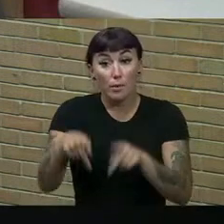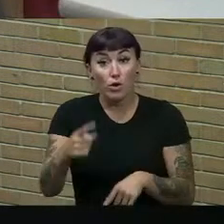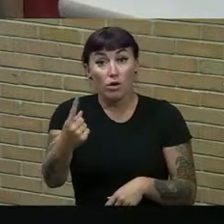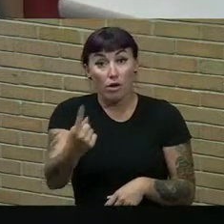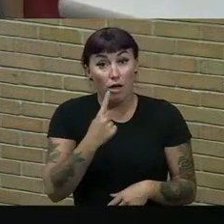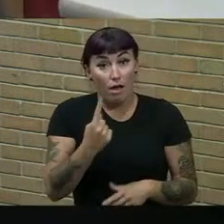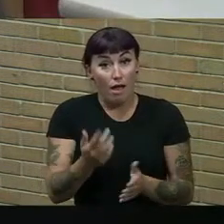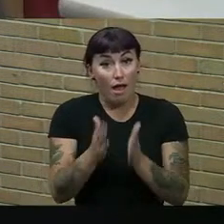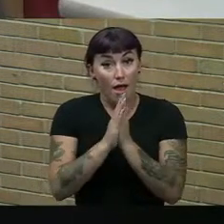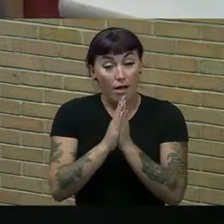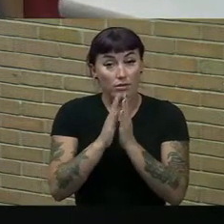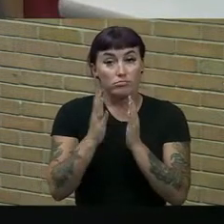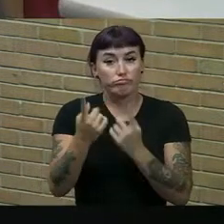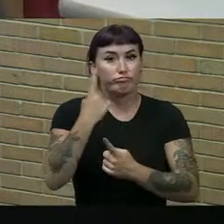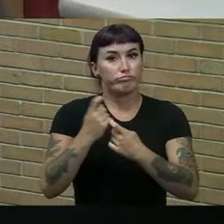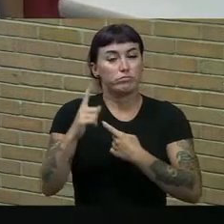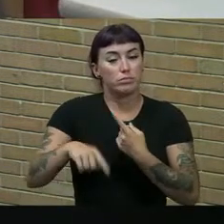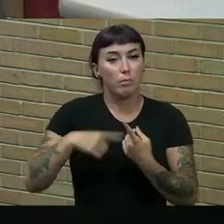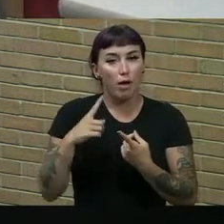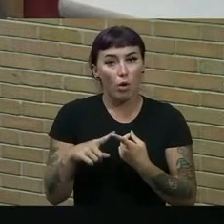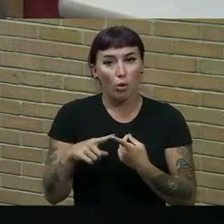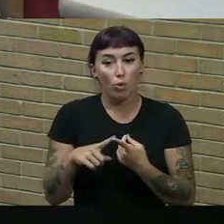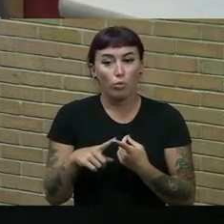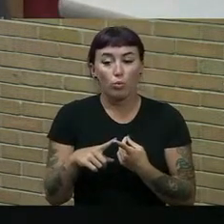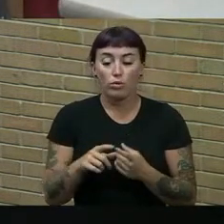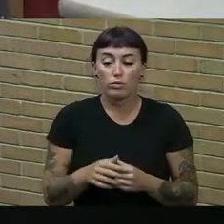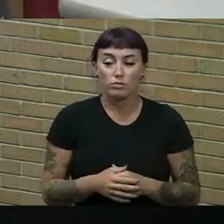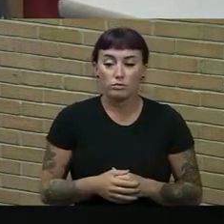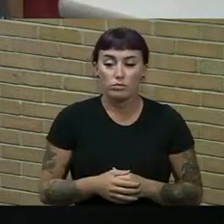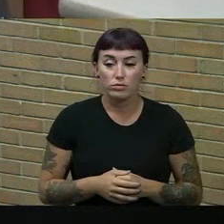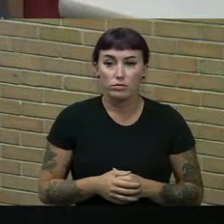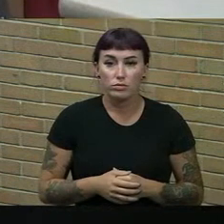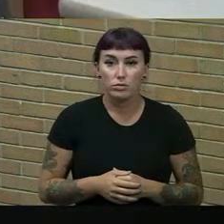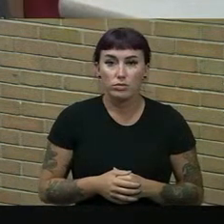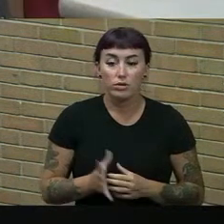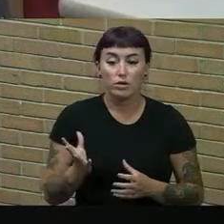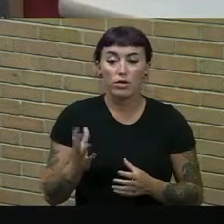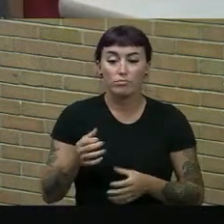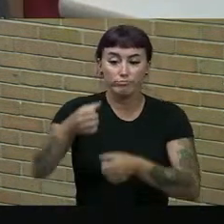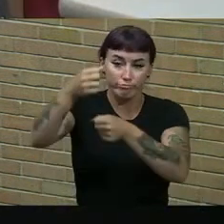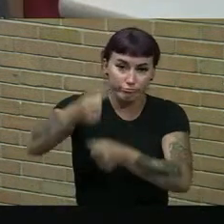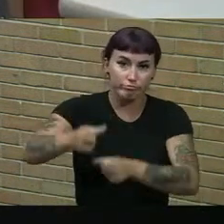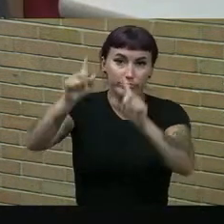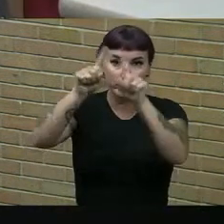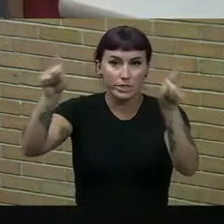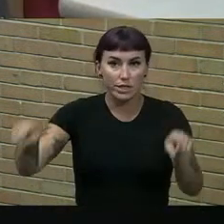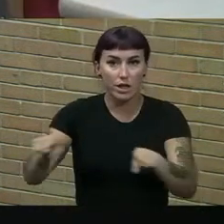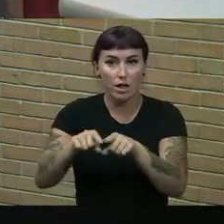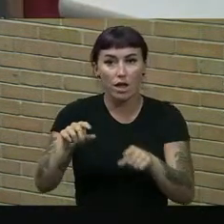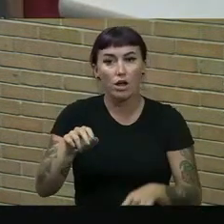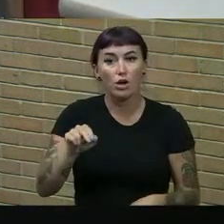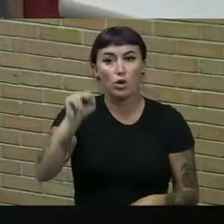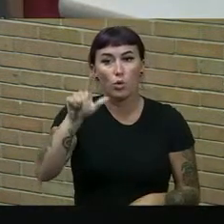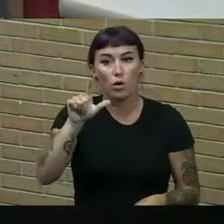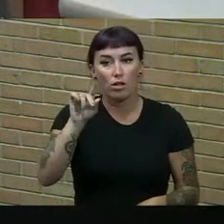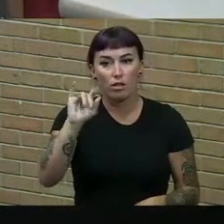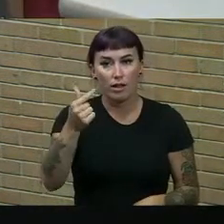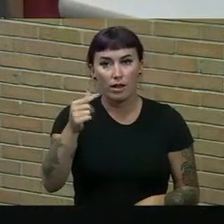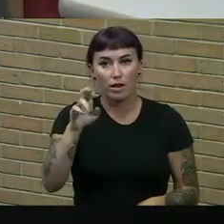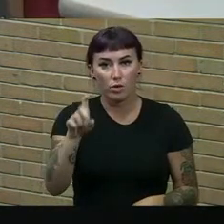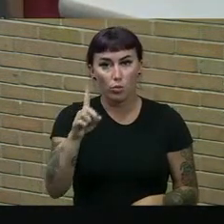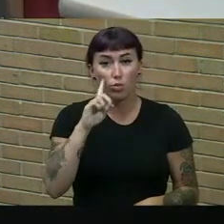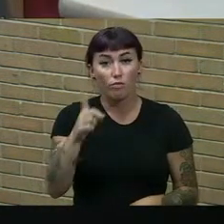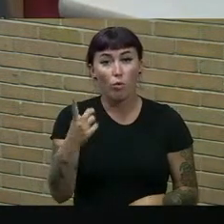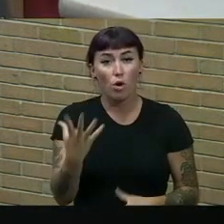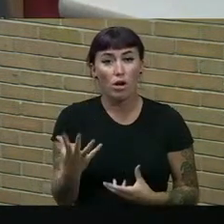asked about the ability to plant signs along North Landing Road regarding an